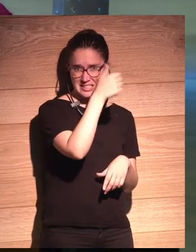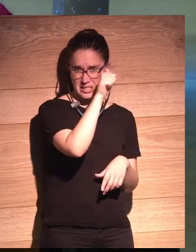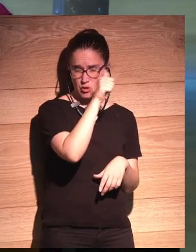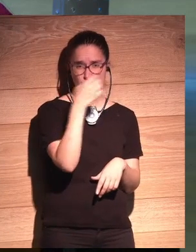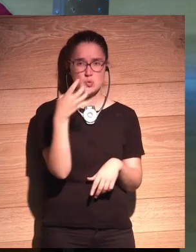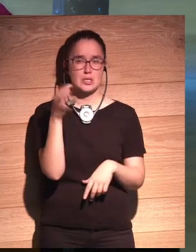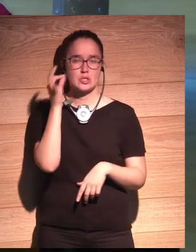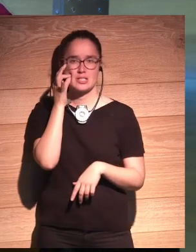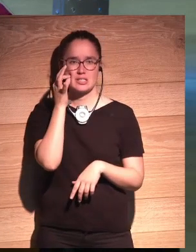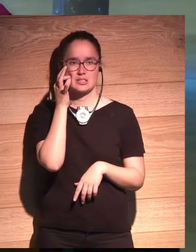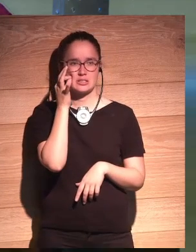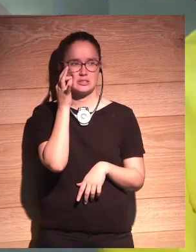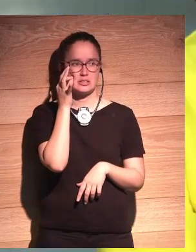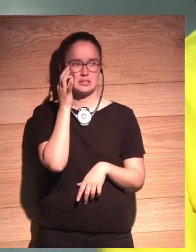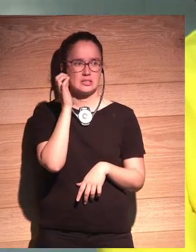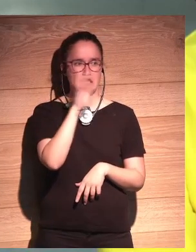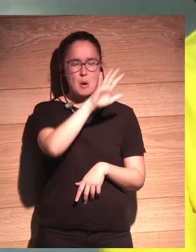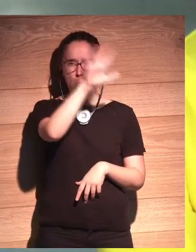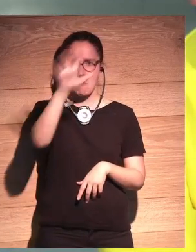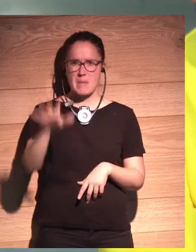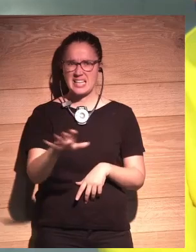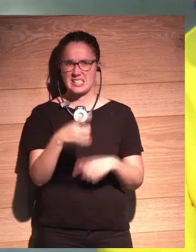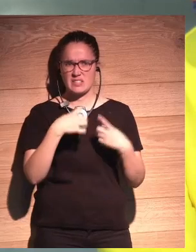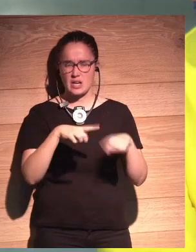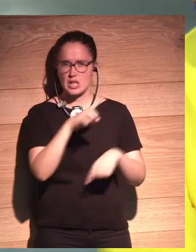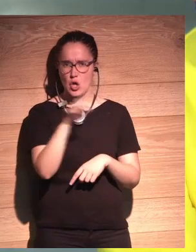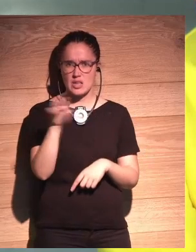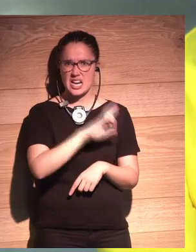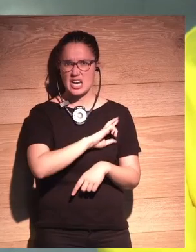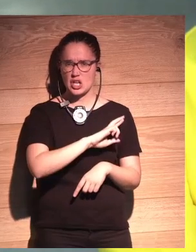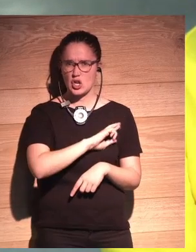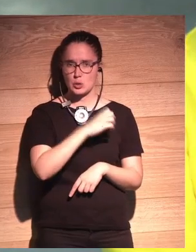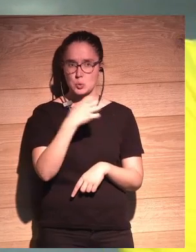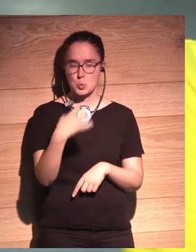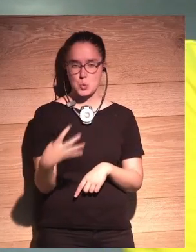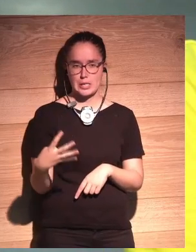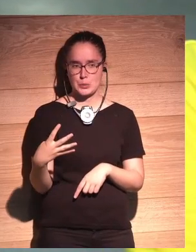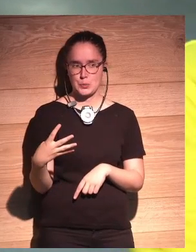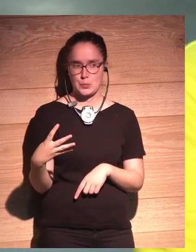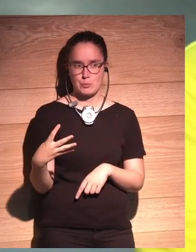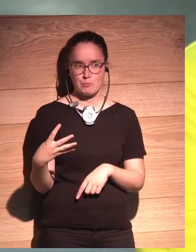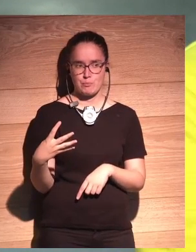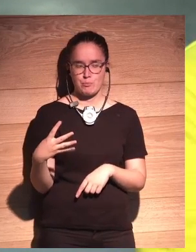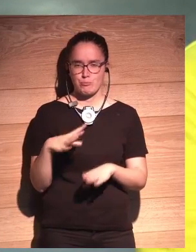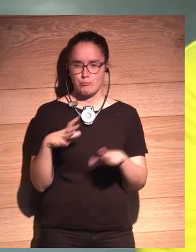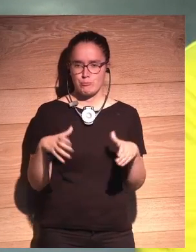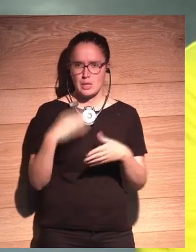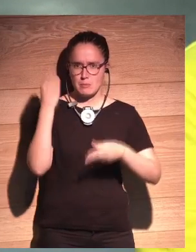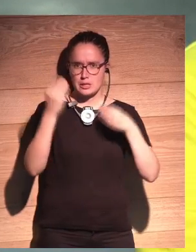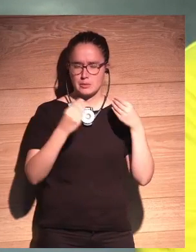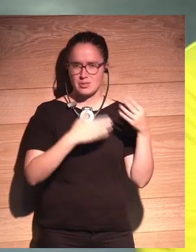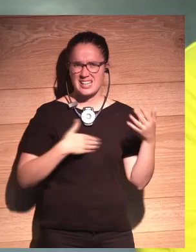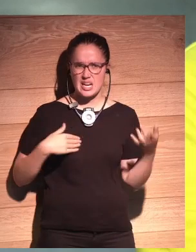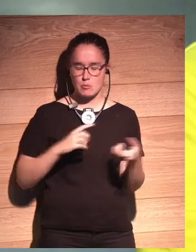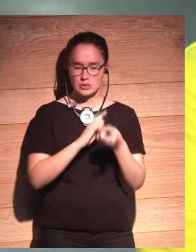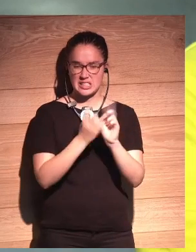4 boys, 4 girls, from 11 different nationalities, 4 different religions, came together, and we